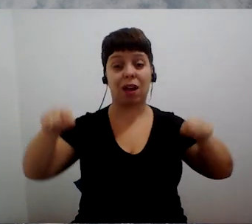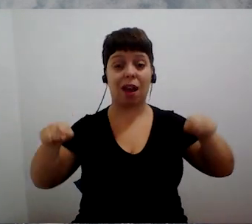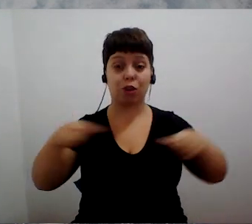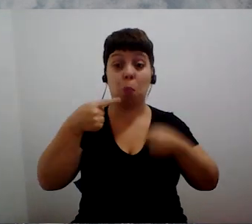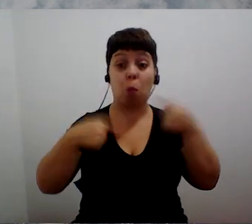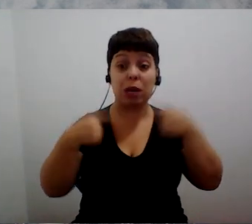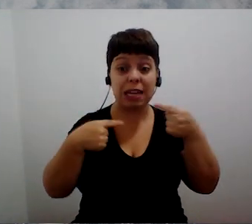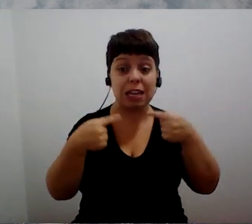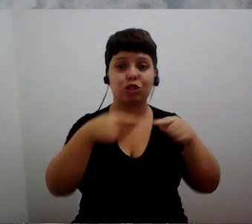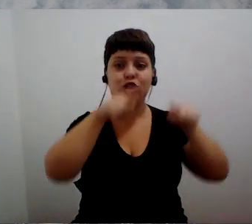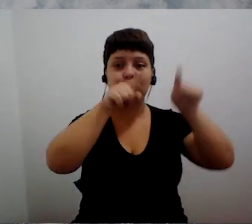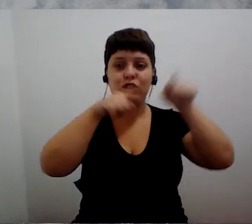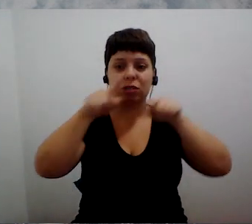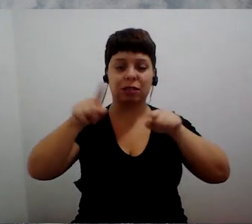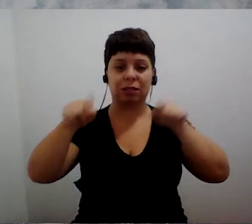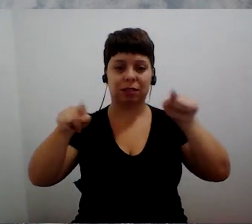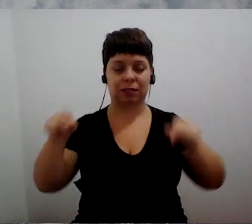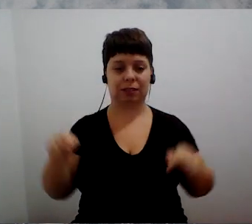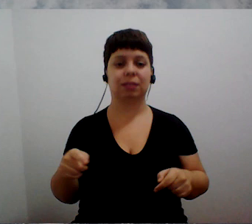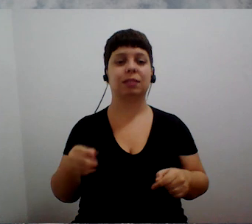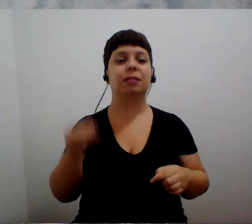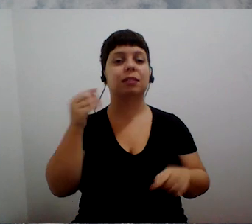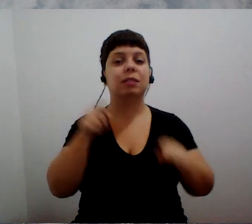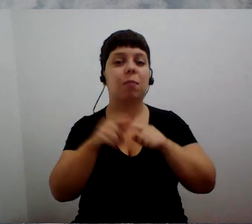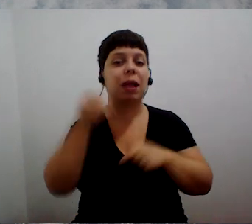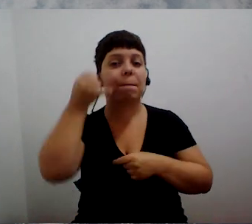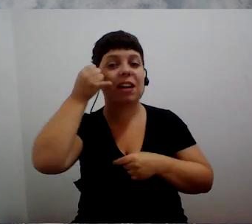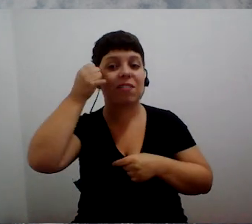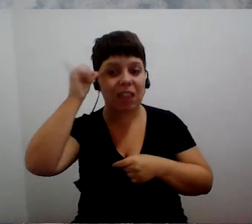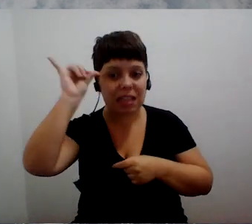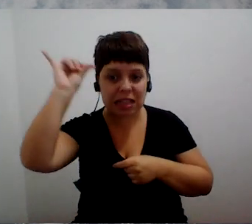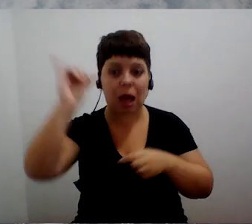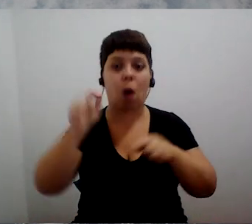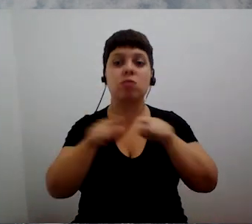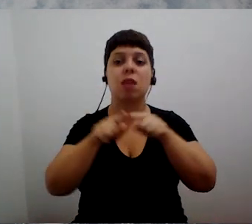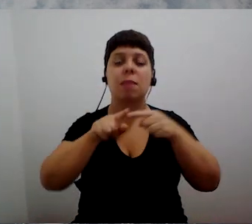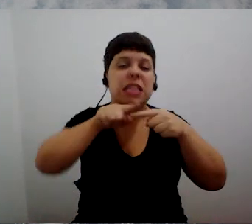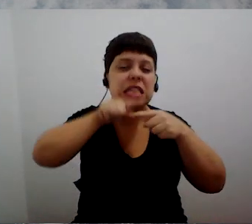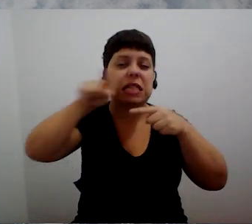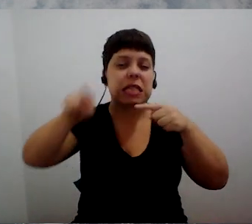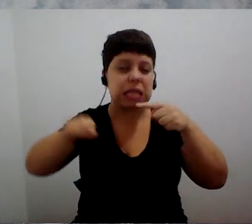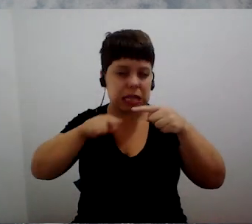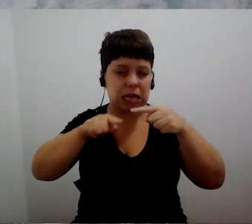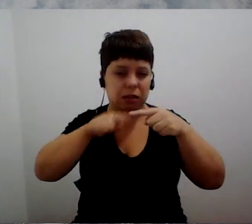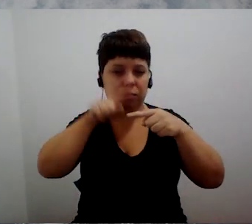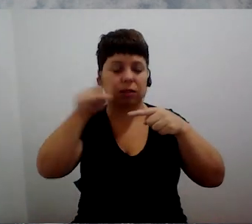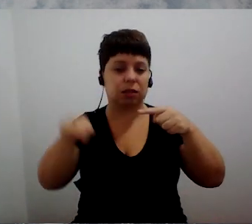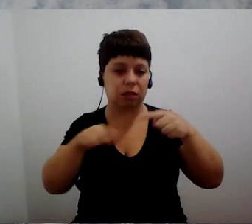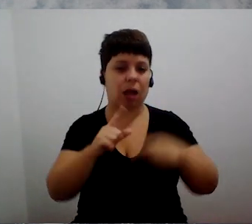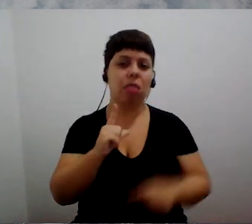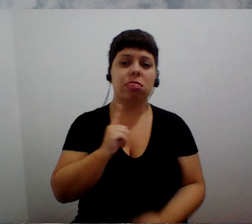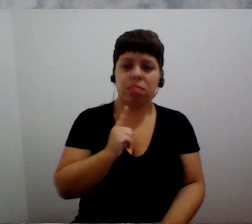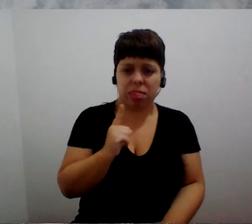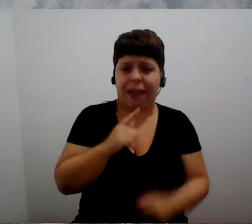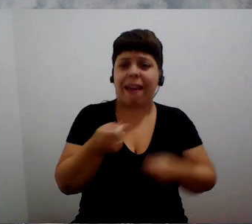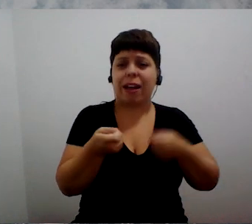legal frameworks and policy frameworks, such as preventive measures and circularity.